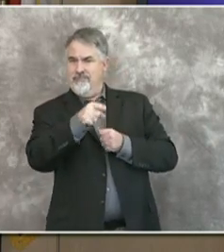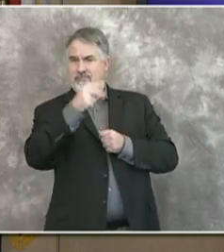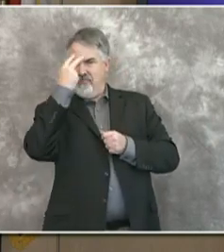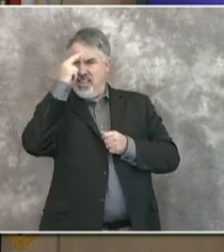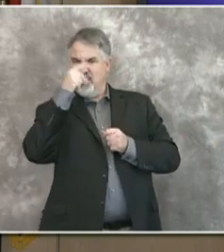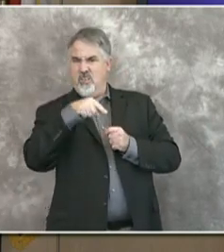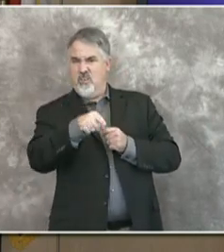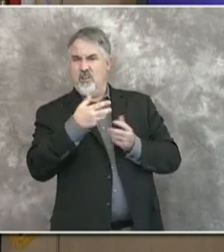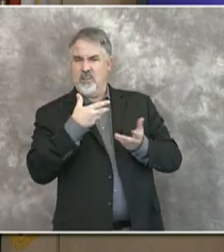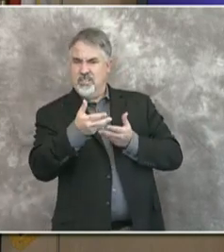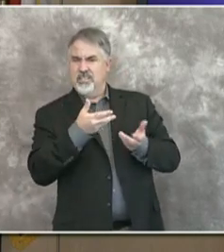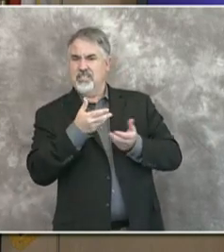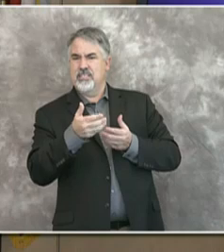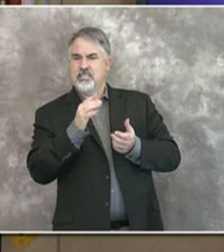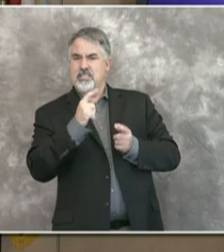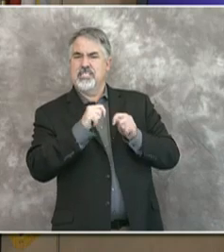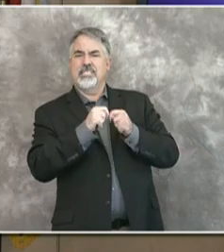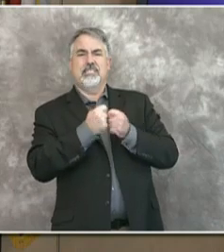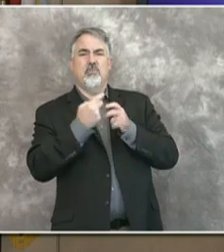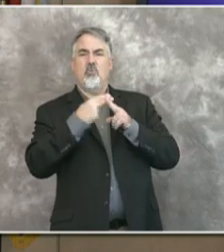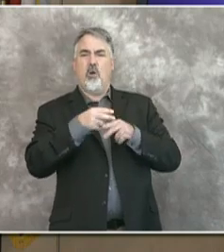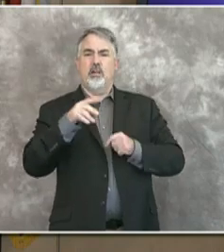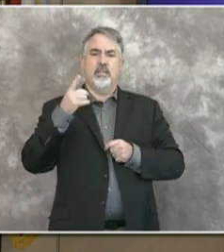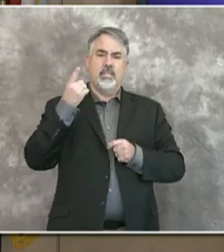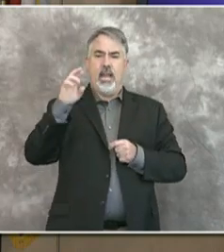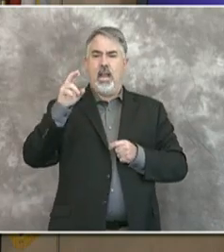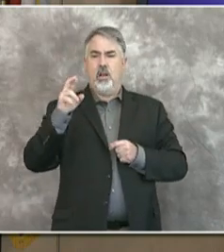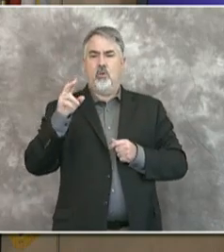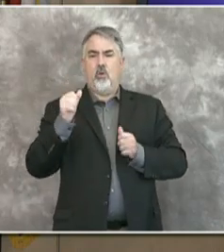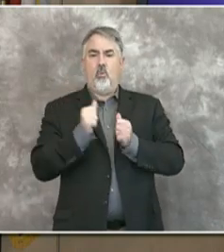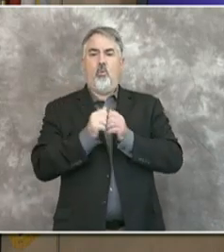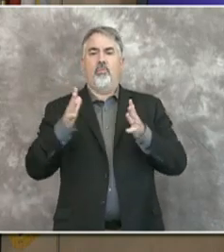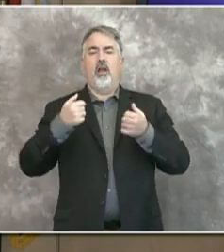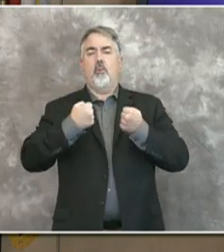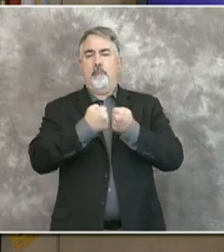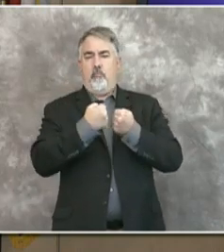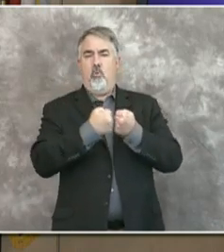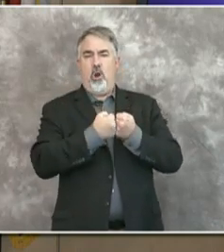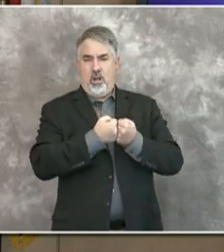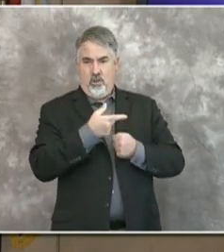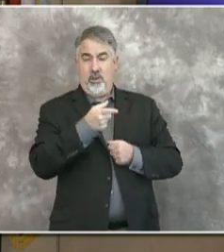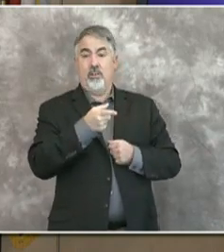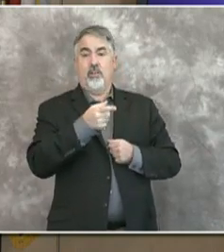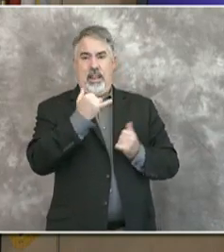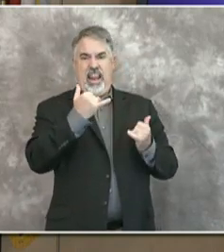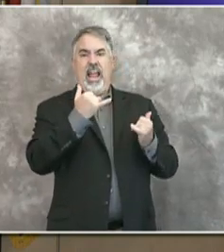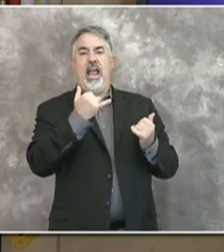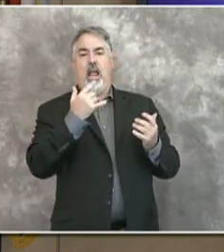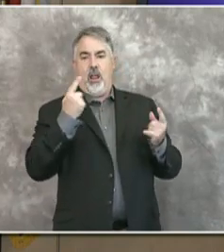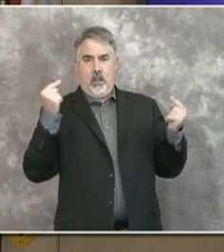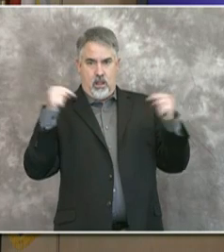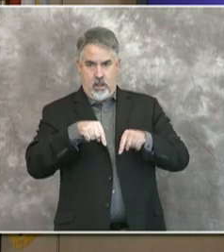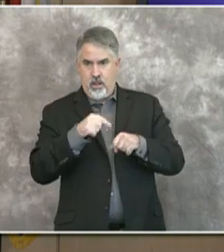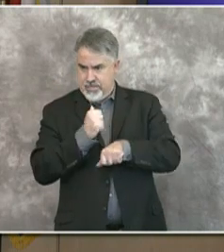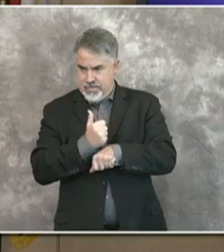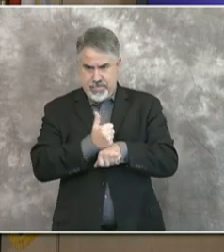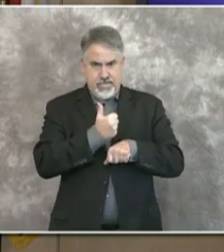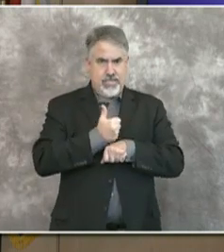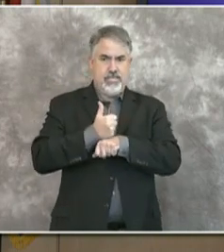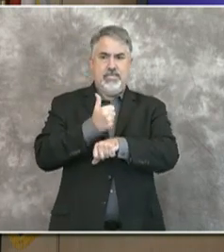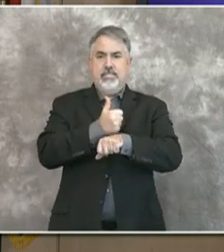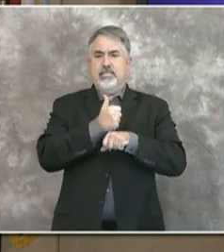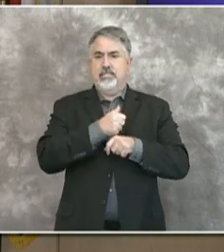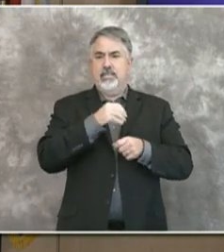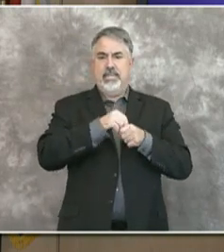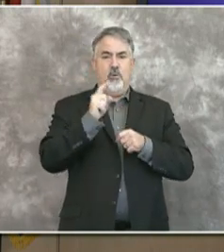from Doctors Without Borders has arrived in Tijuana to staff a COVID field hospital set up inside the arena of